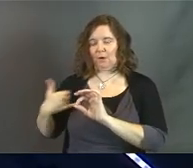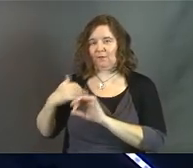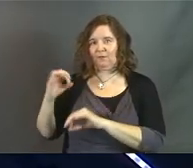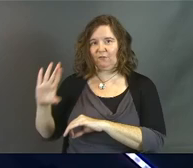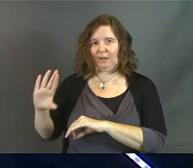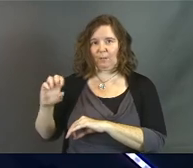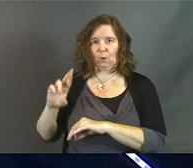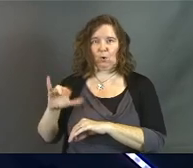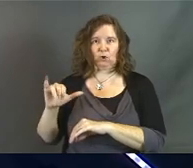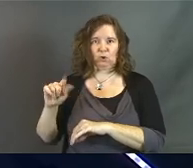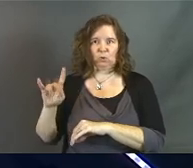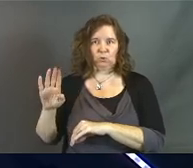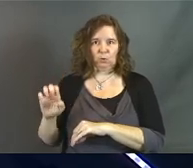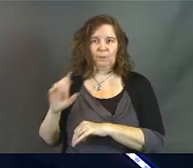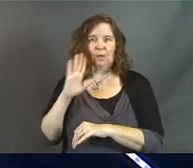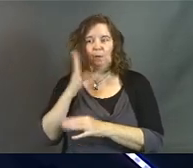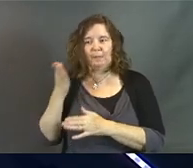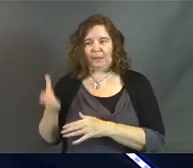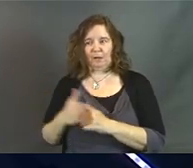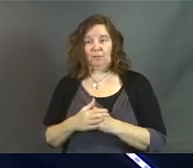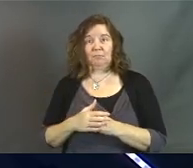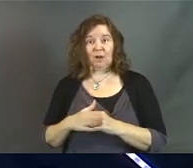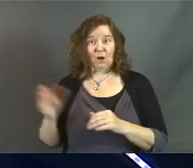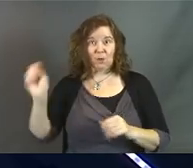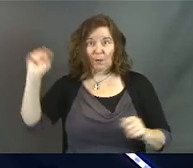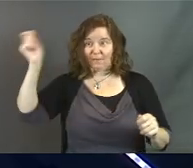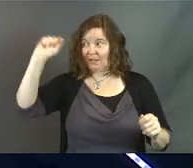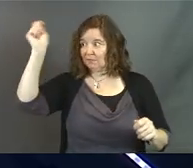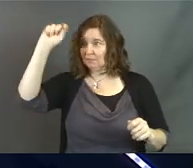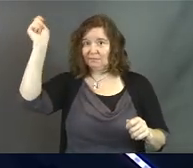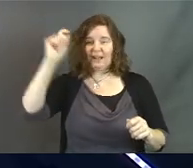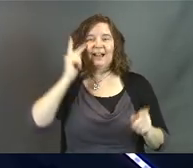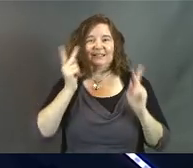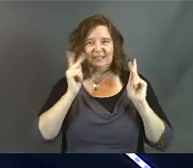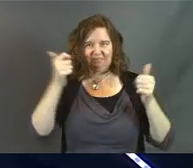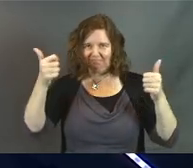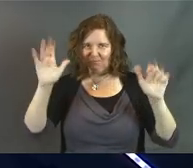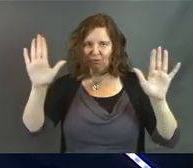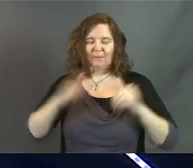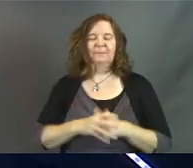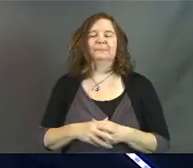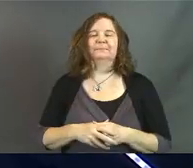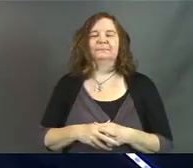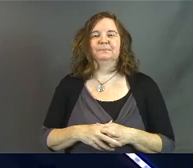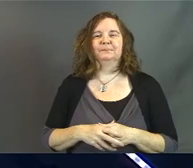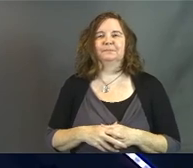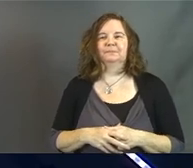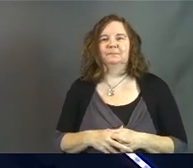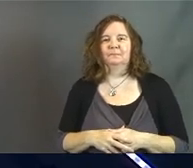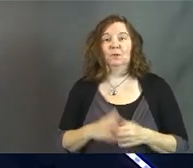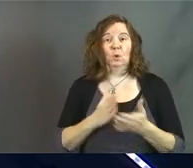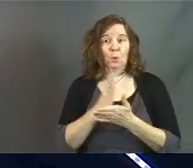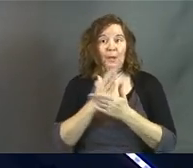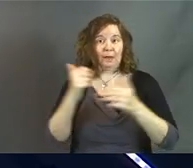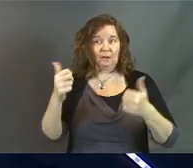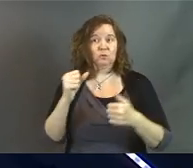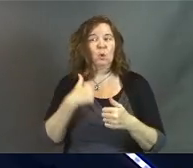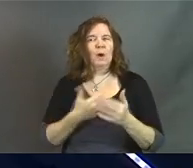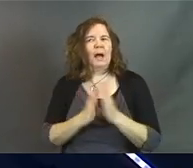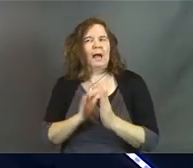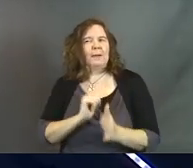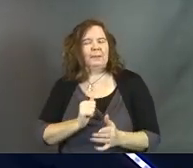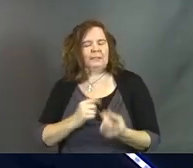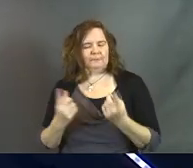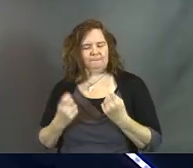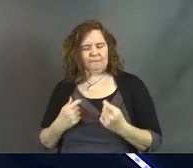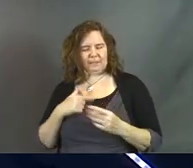on Facebook or YouTube, it's going to be there. Are you waving? I can see you. Okay, great. All right. So I asked myself